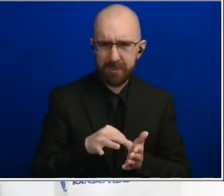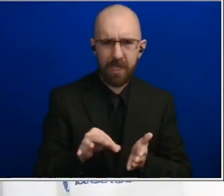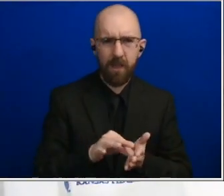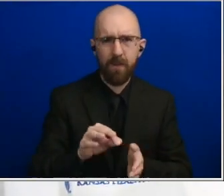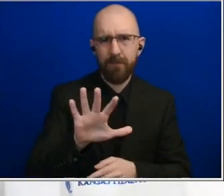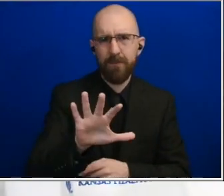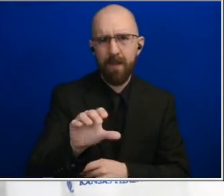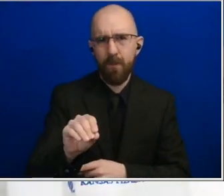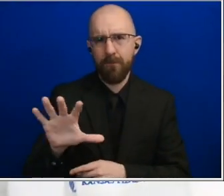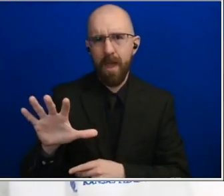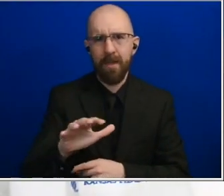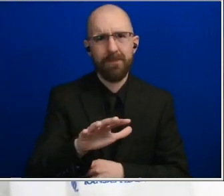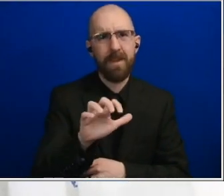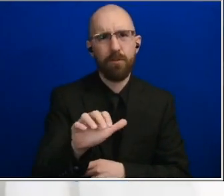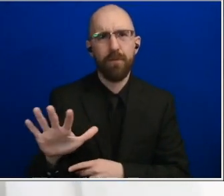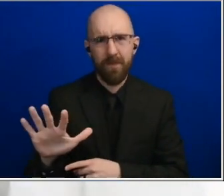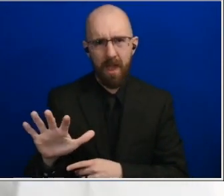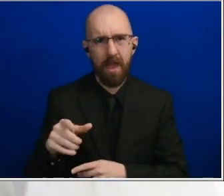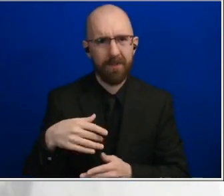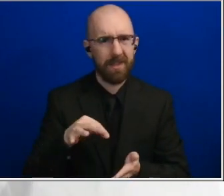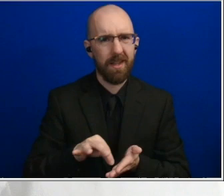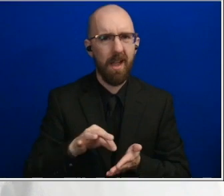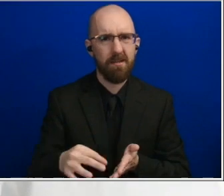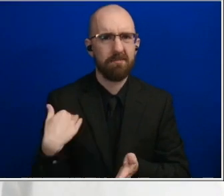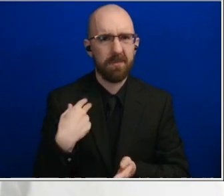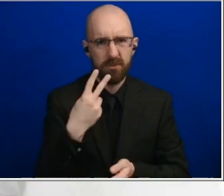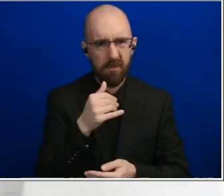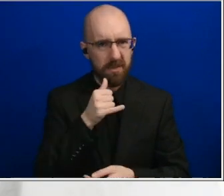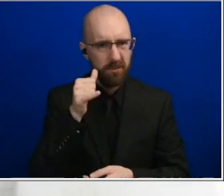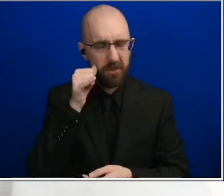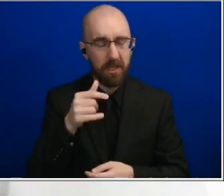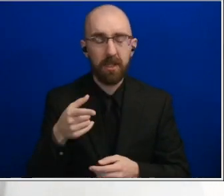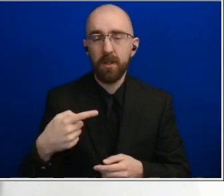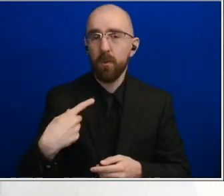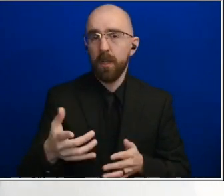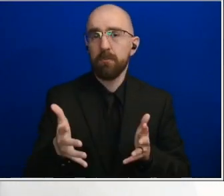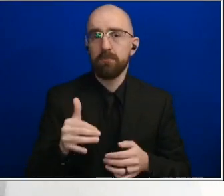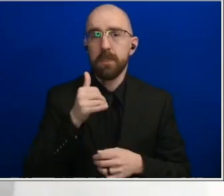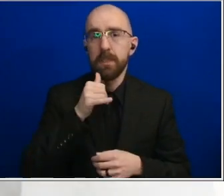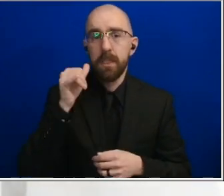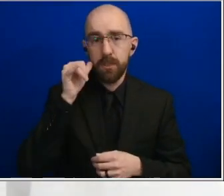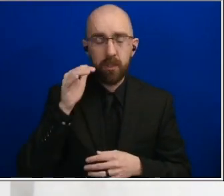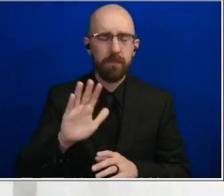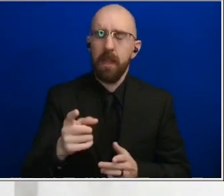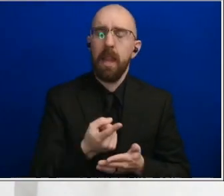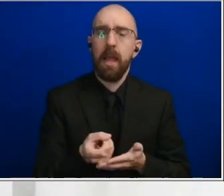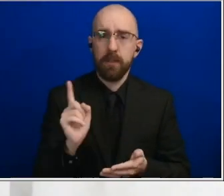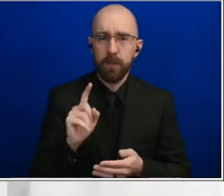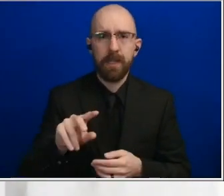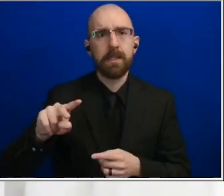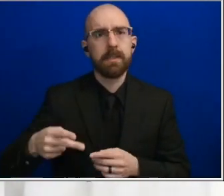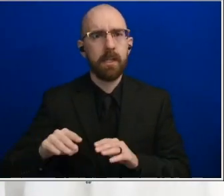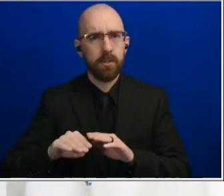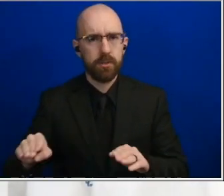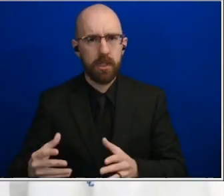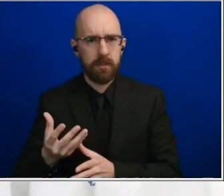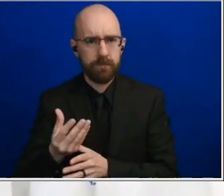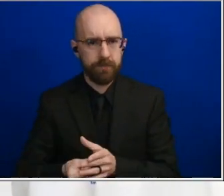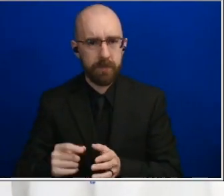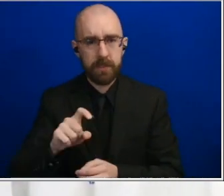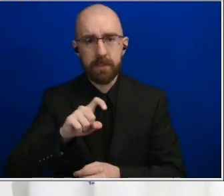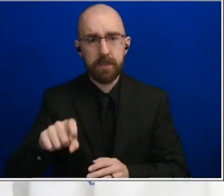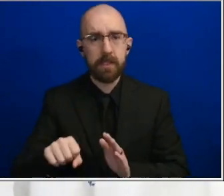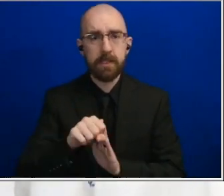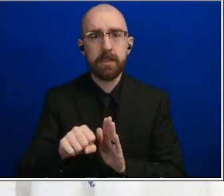saw yesterday. And since we talked last week, a second child has died. The Texas State Department of Health says the child's